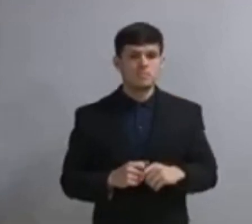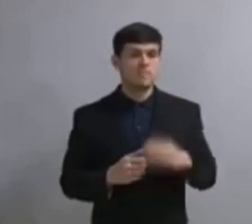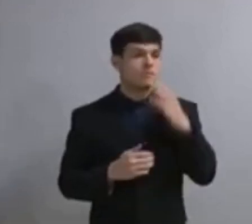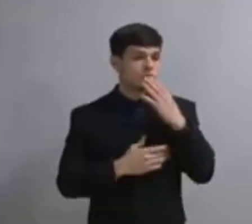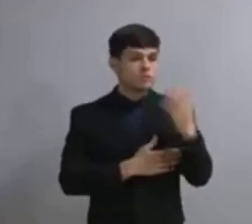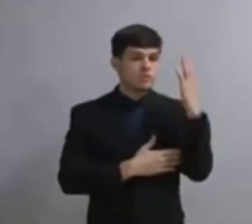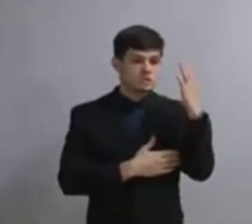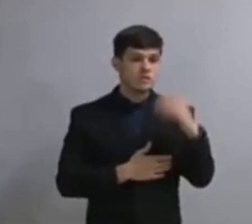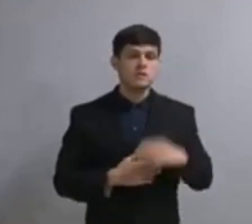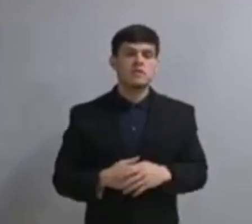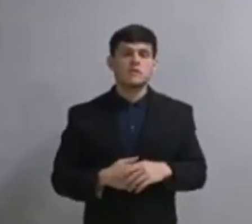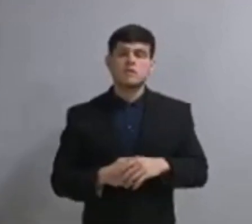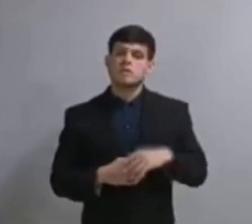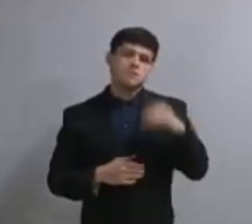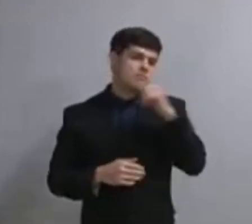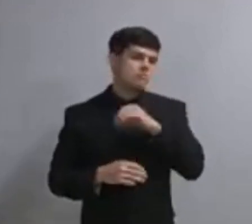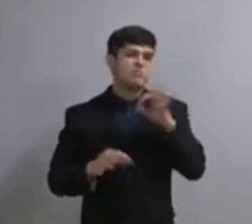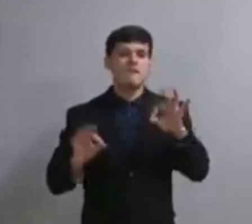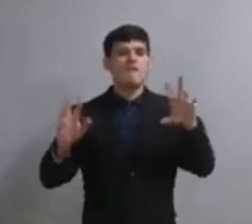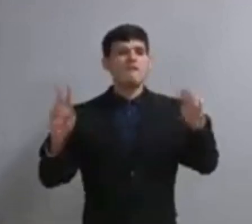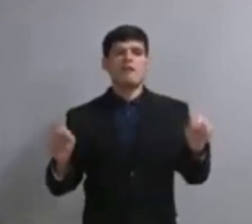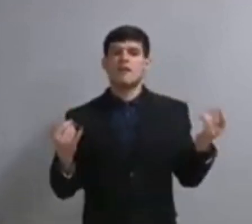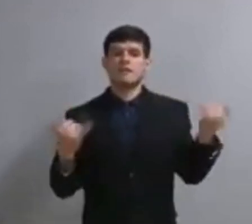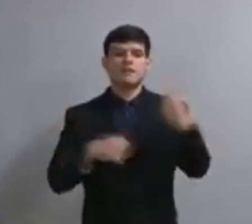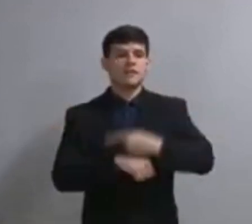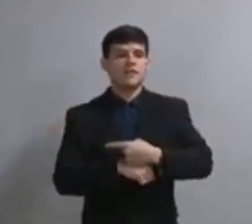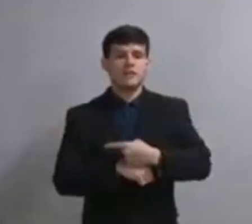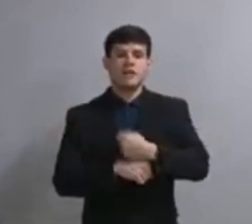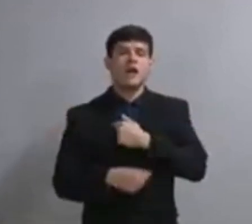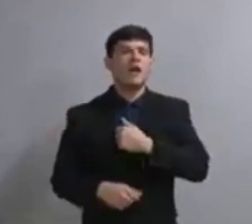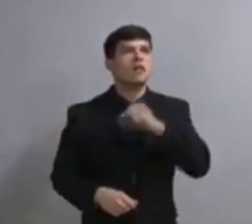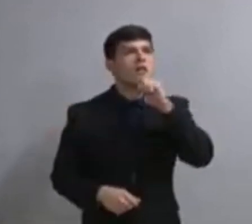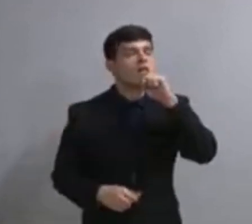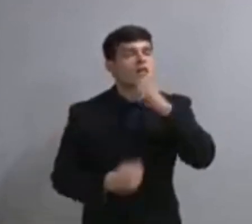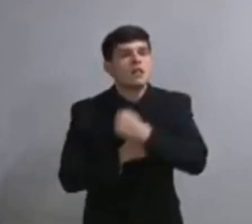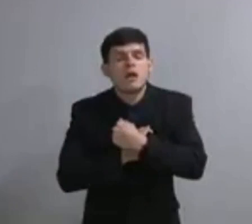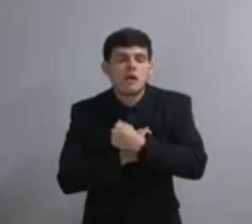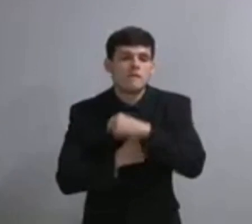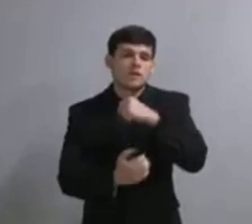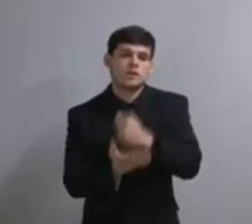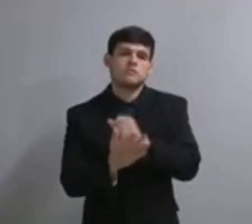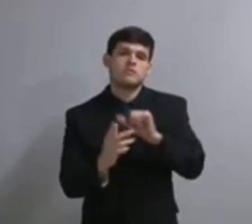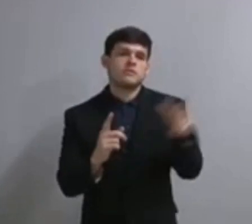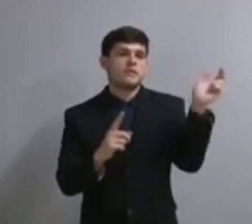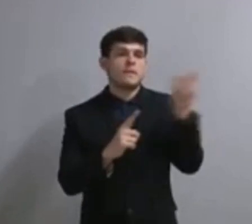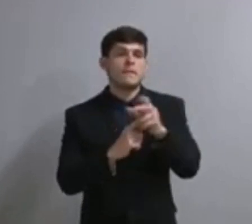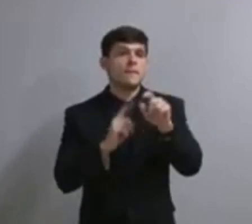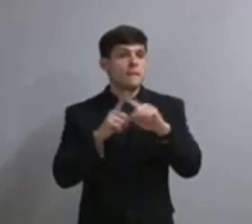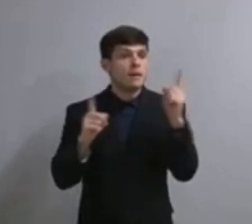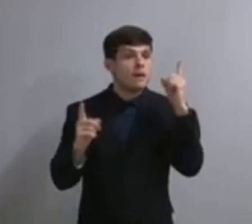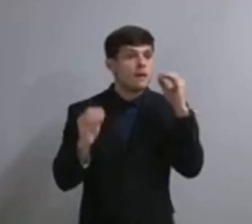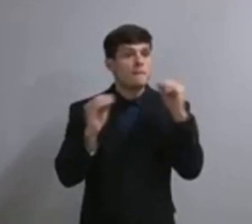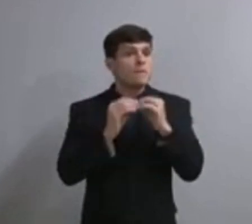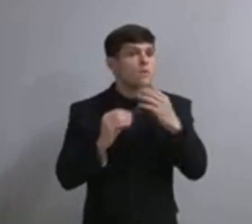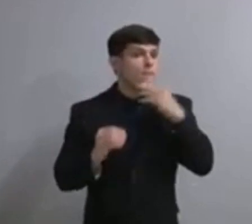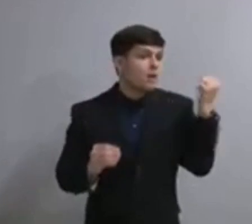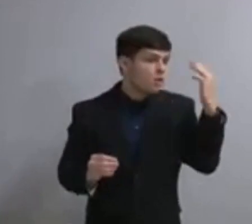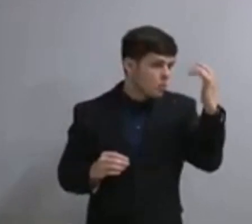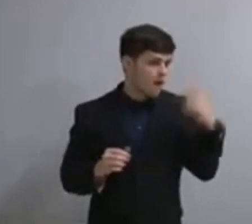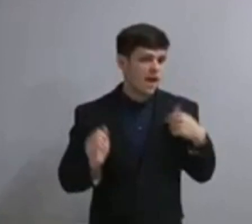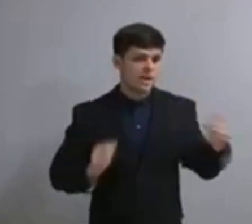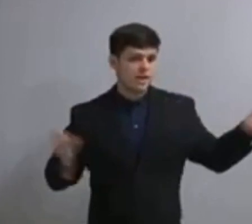Good morning. It's such a fun day. I always love graduation. It's the best. But it's even better when you get to